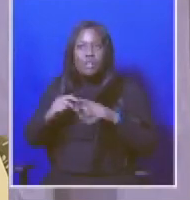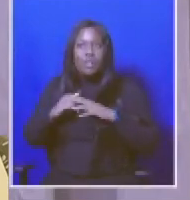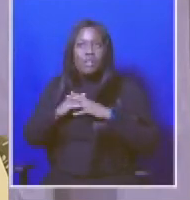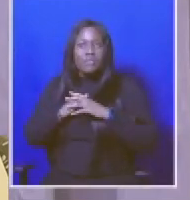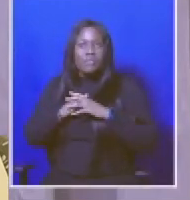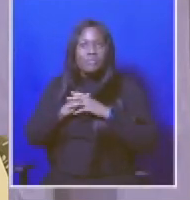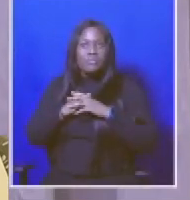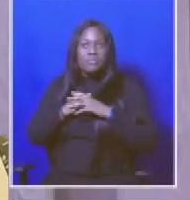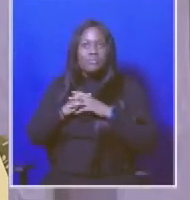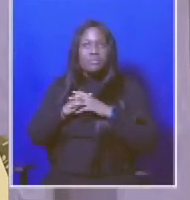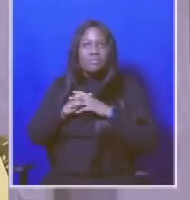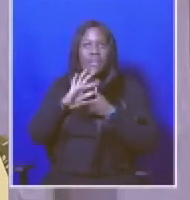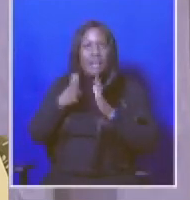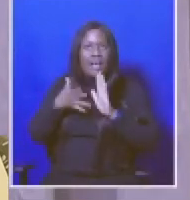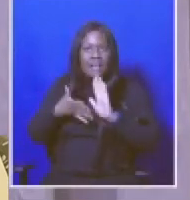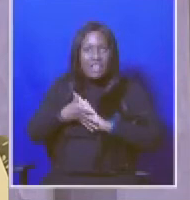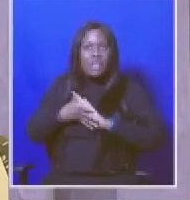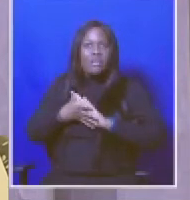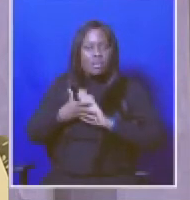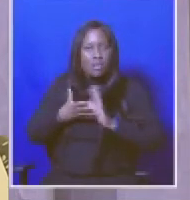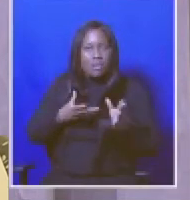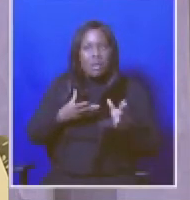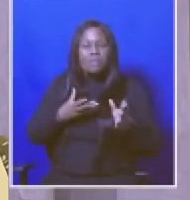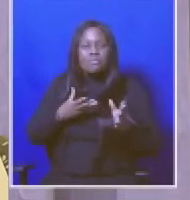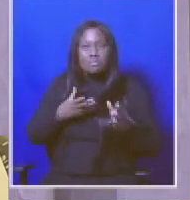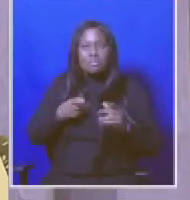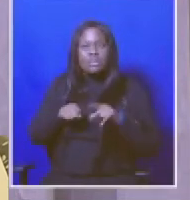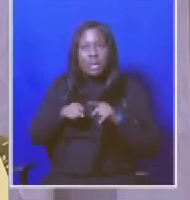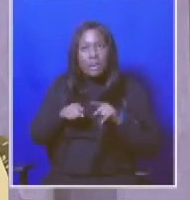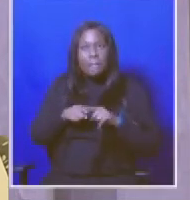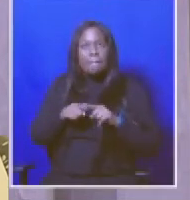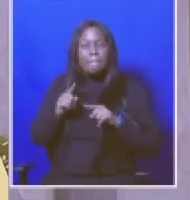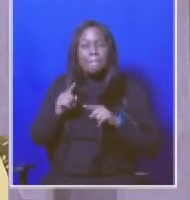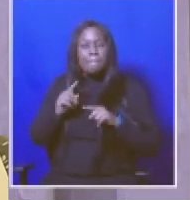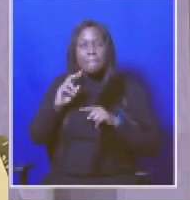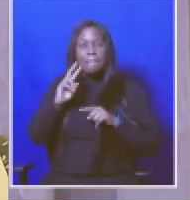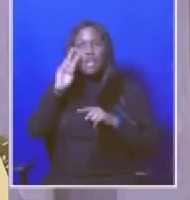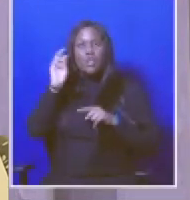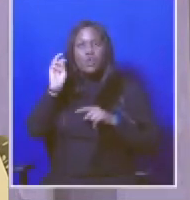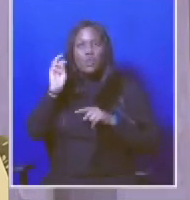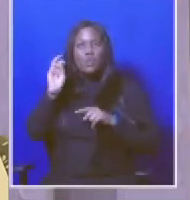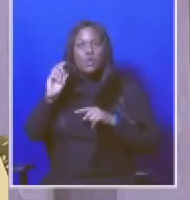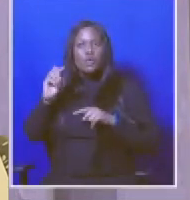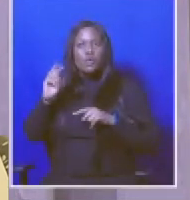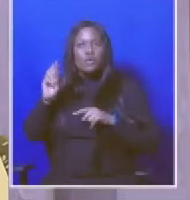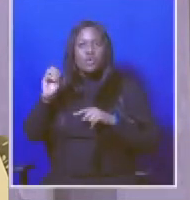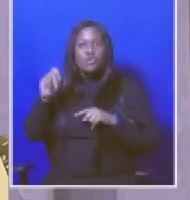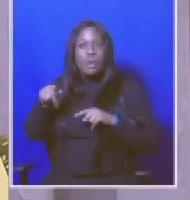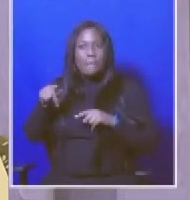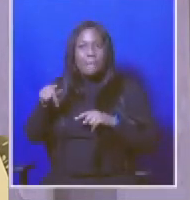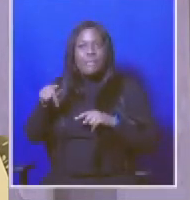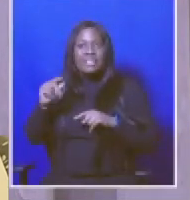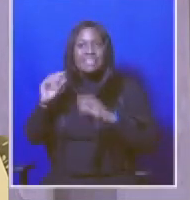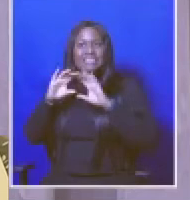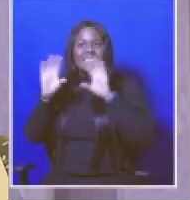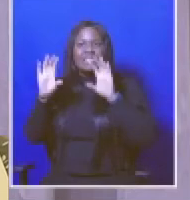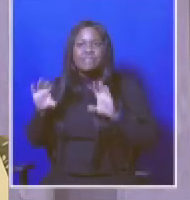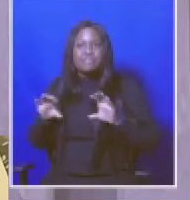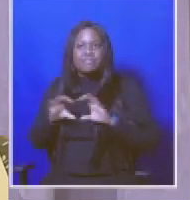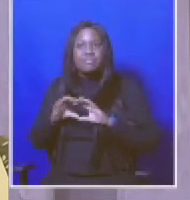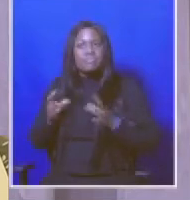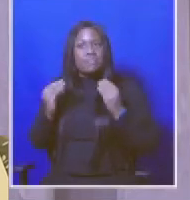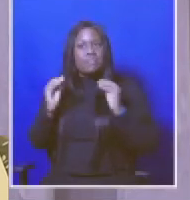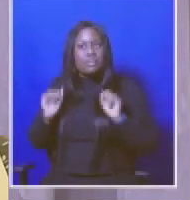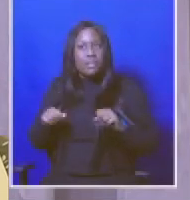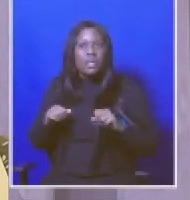drop and blue drop certification by the Department of Water and Sanitation, the adoption of